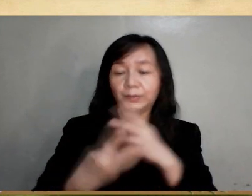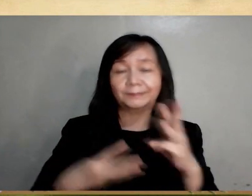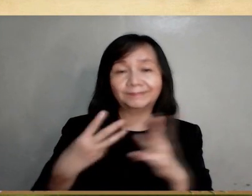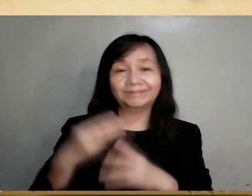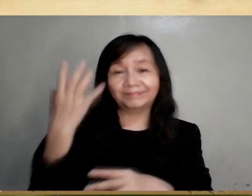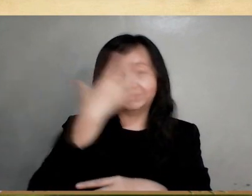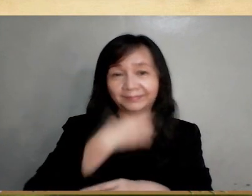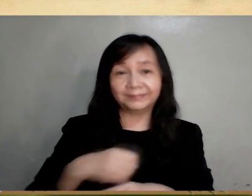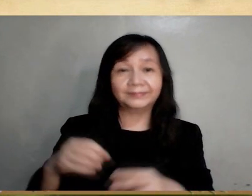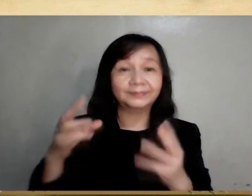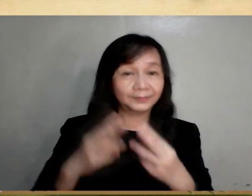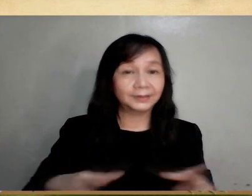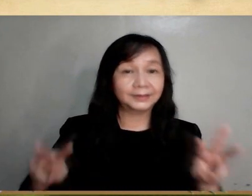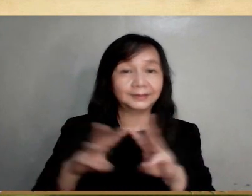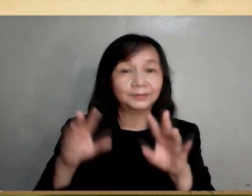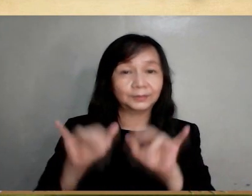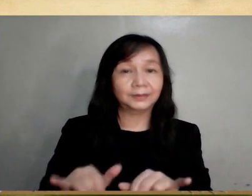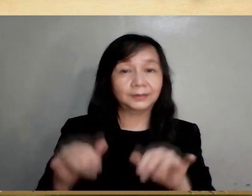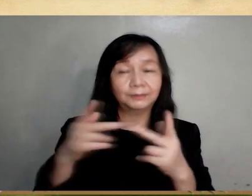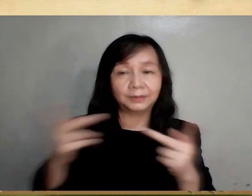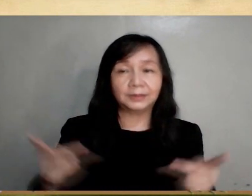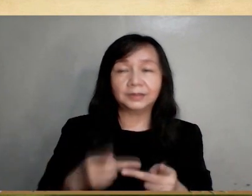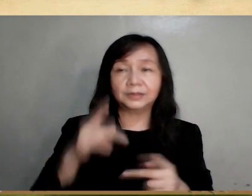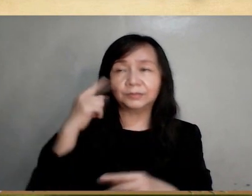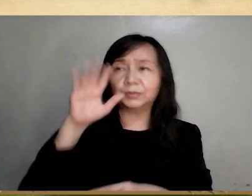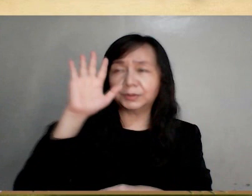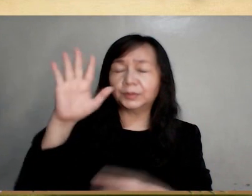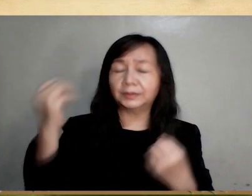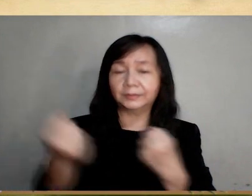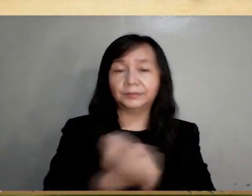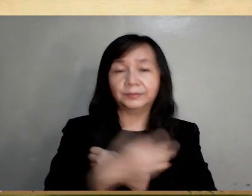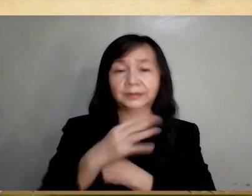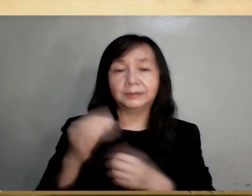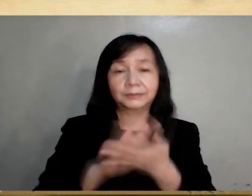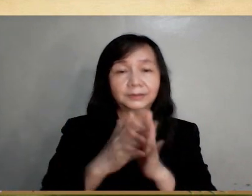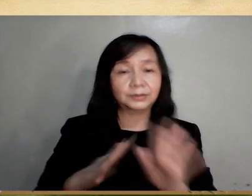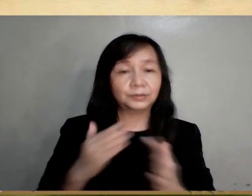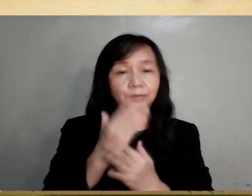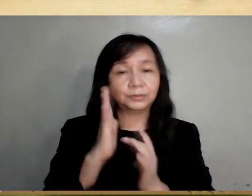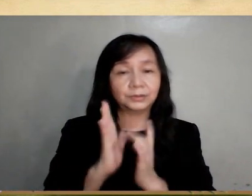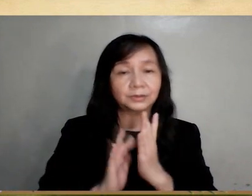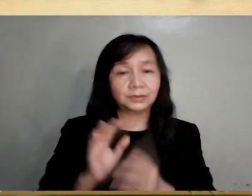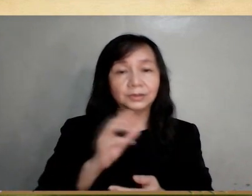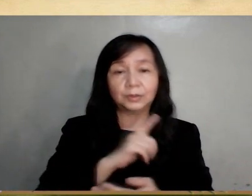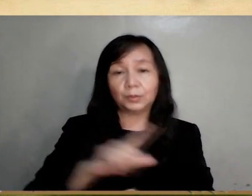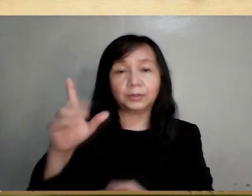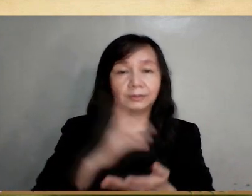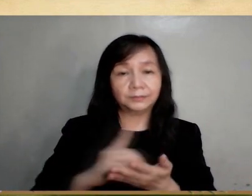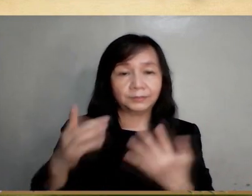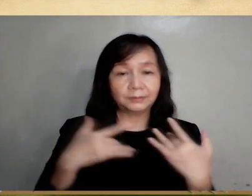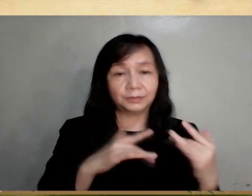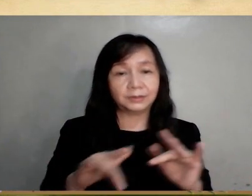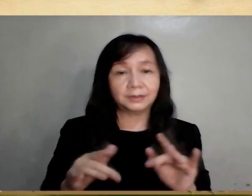a lovely and worthy dwelling place for your love and peace through Jesus, Lord of